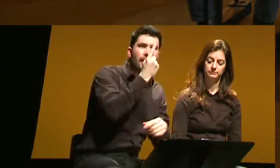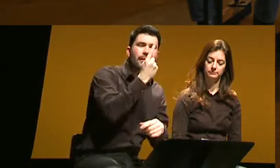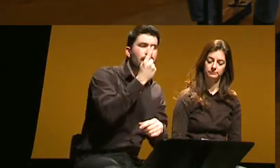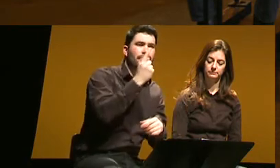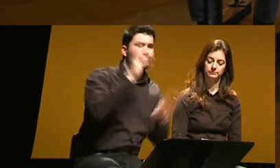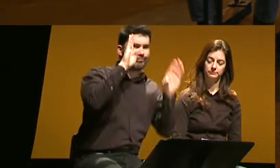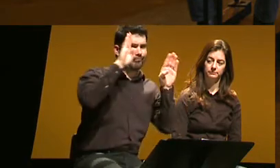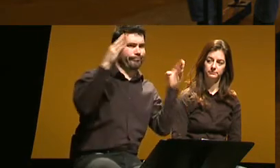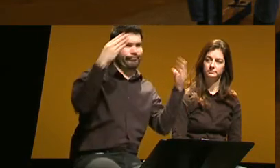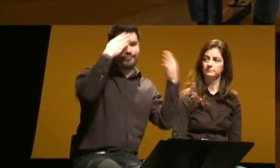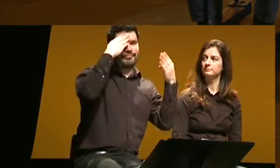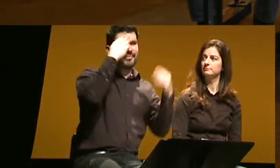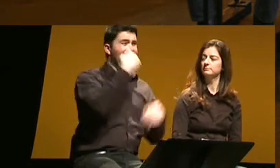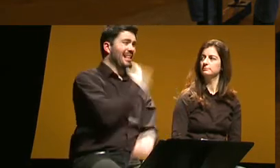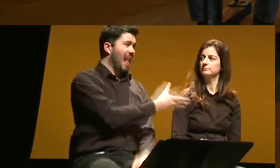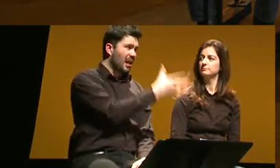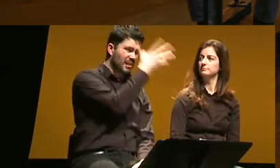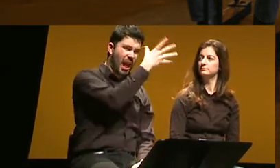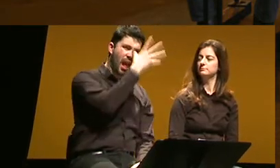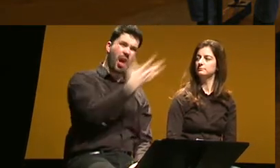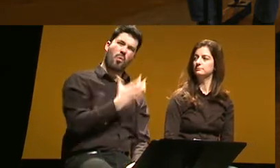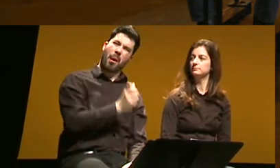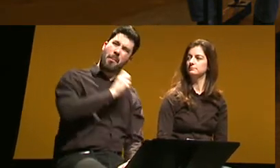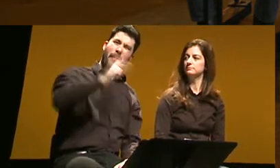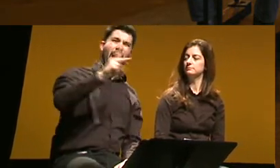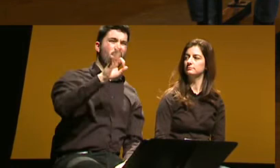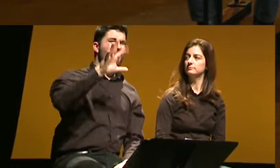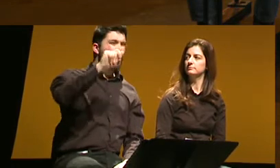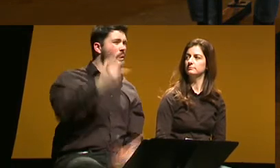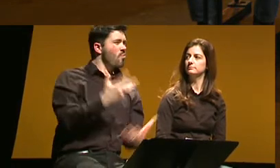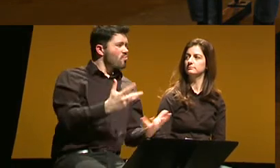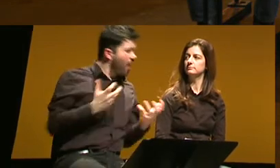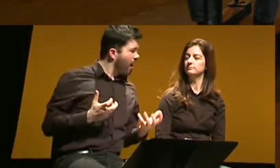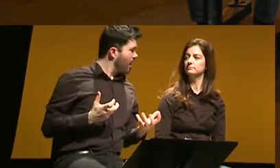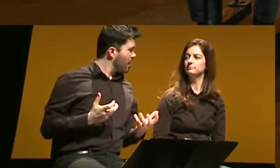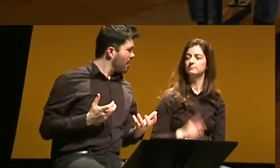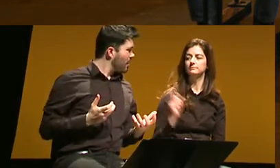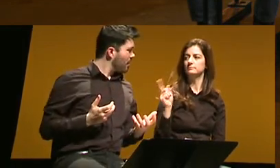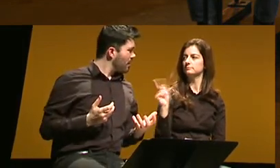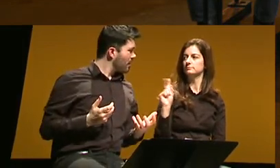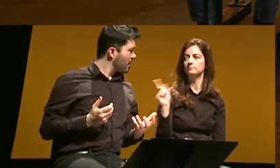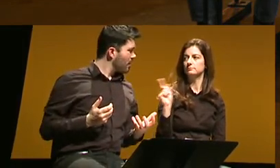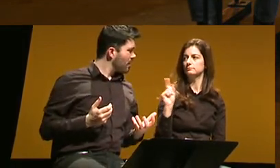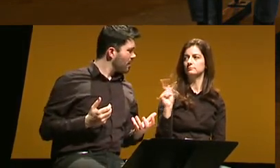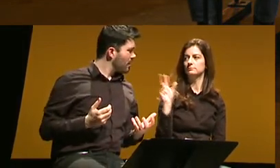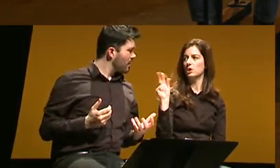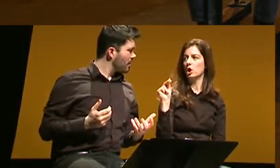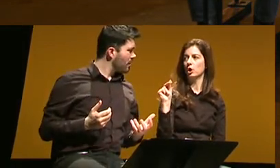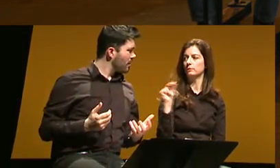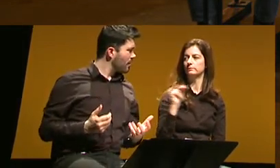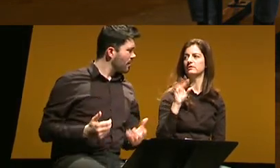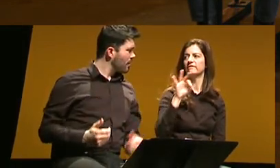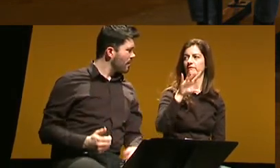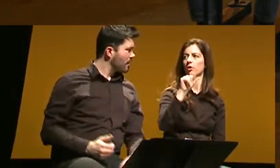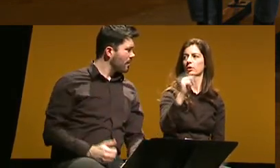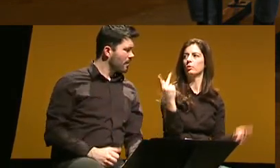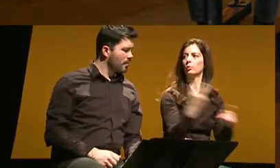in. I told my father, I want to go back to Florida. He says, no, you don't. It's even worse